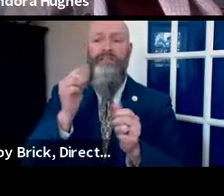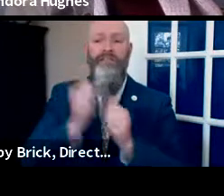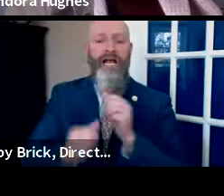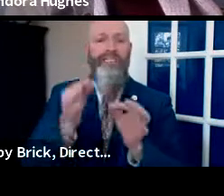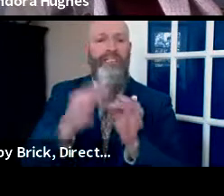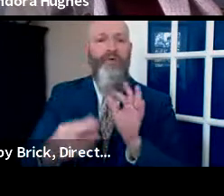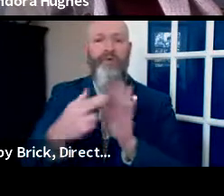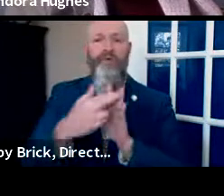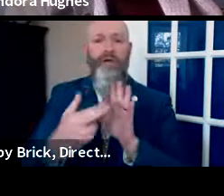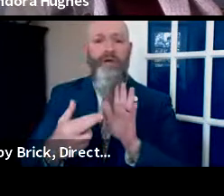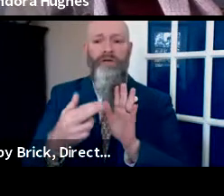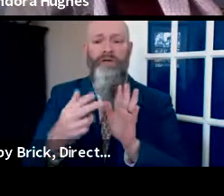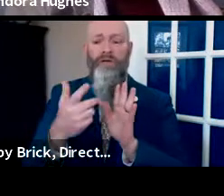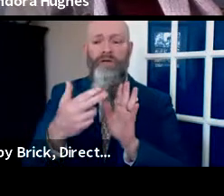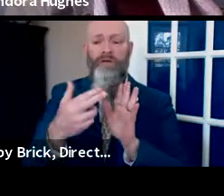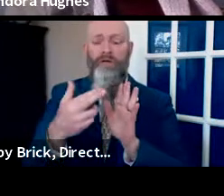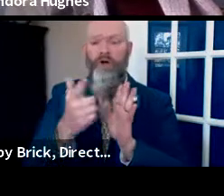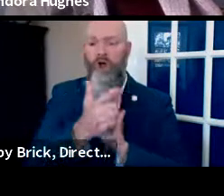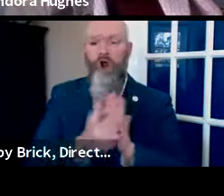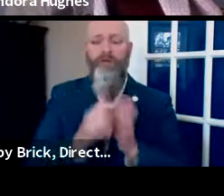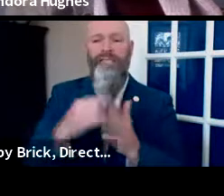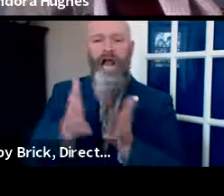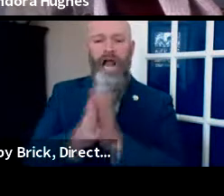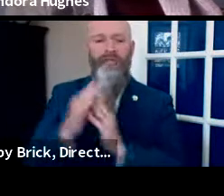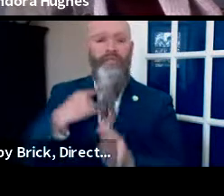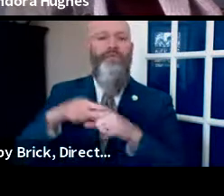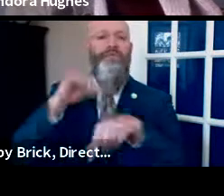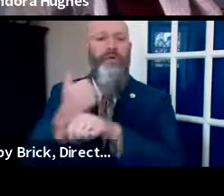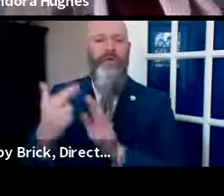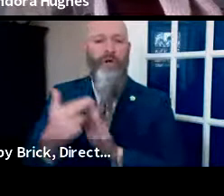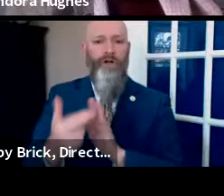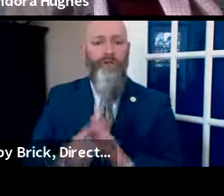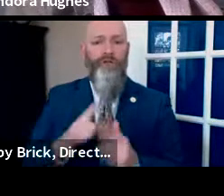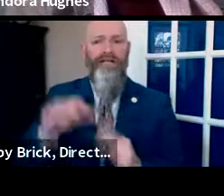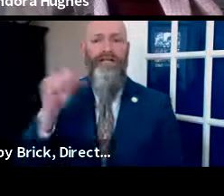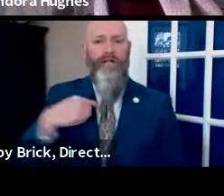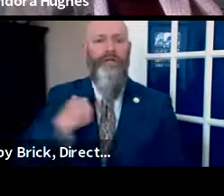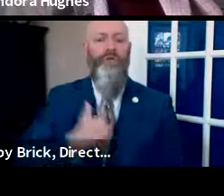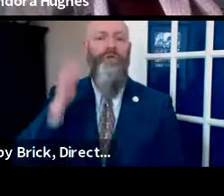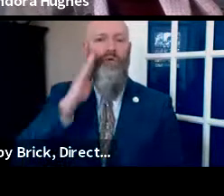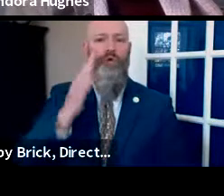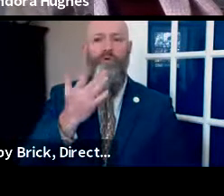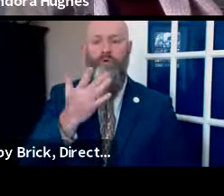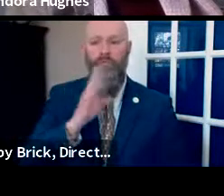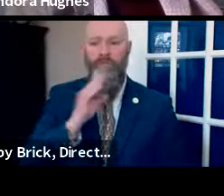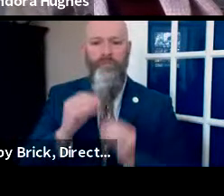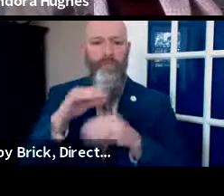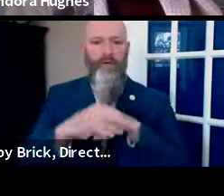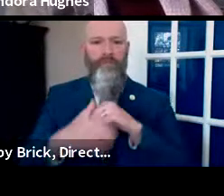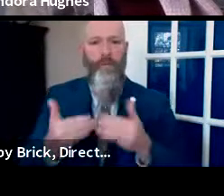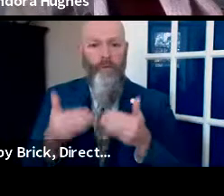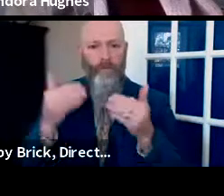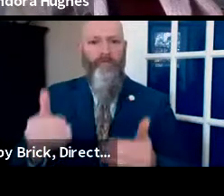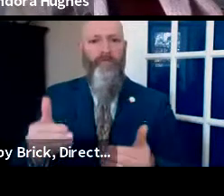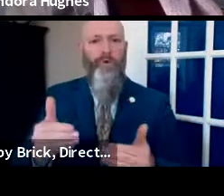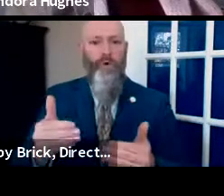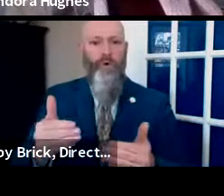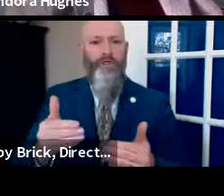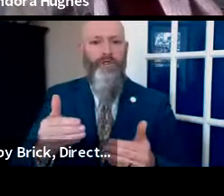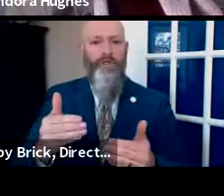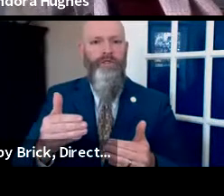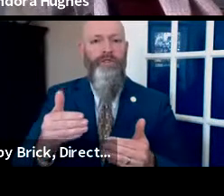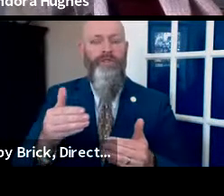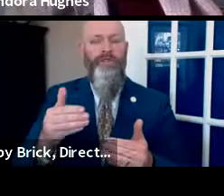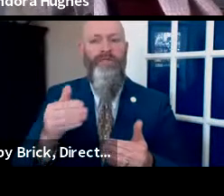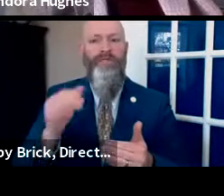We could develop a fully comprehensive legislation and law that asks us to establish the regs ourselves.